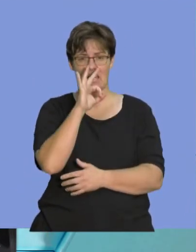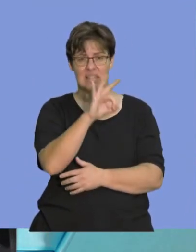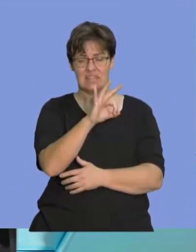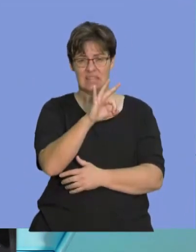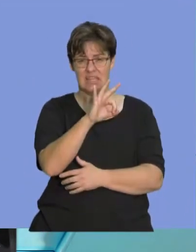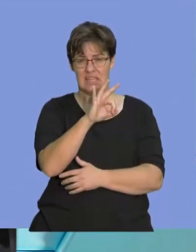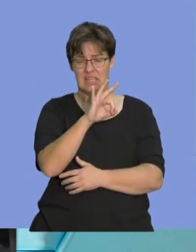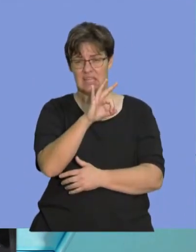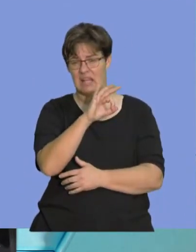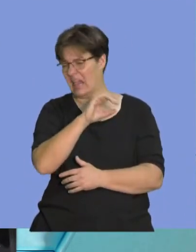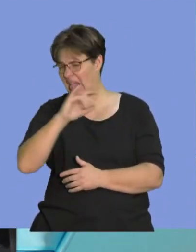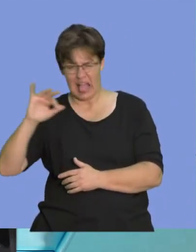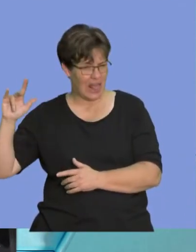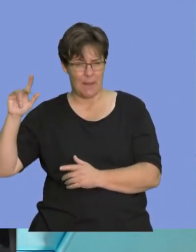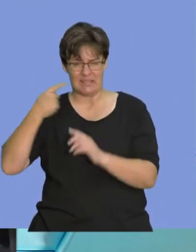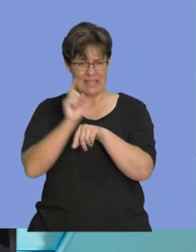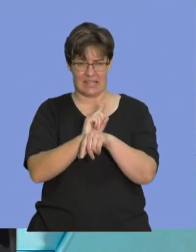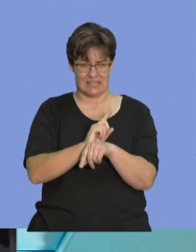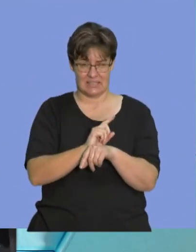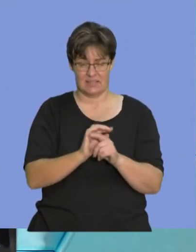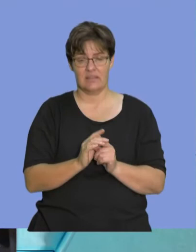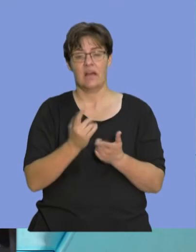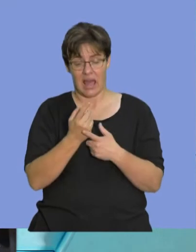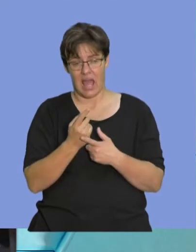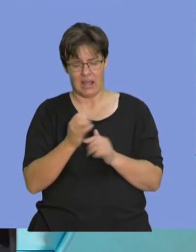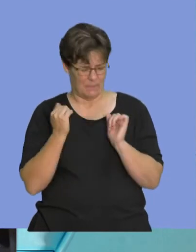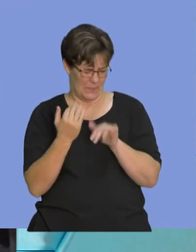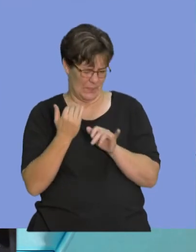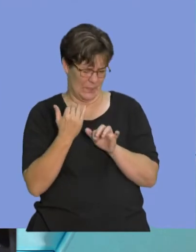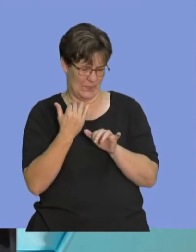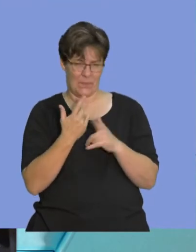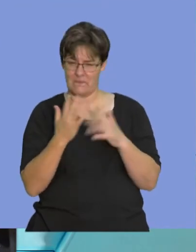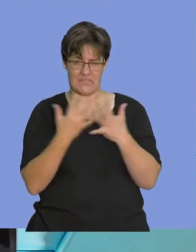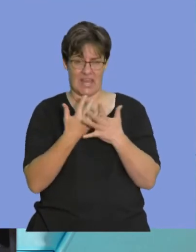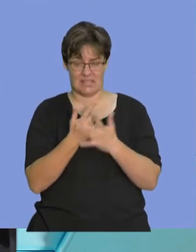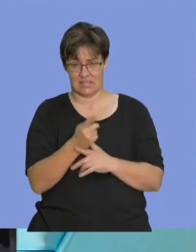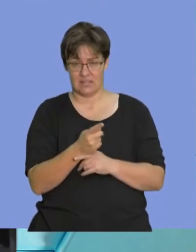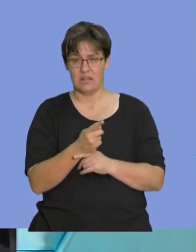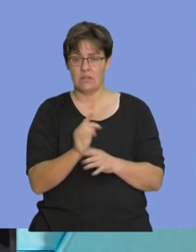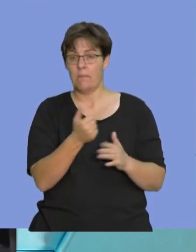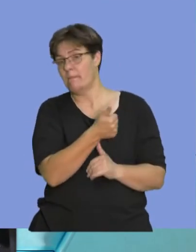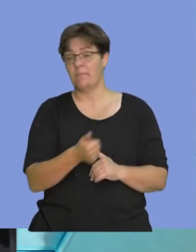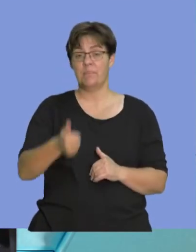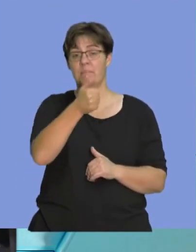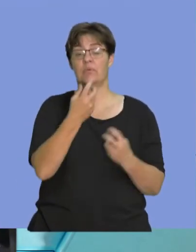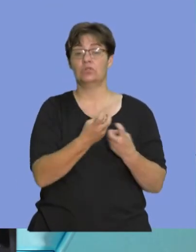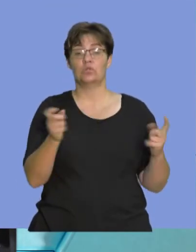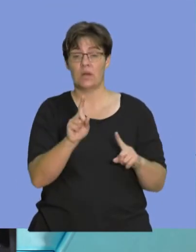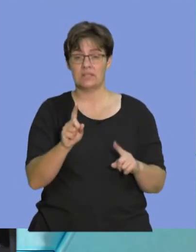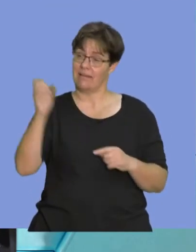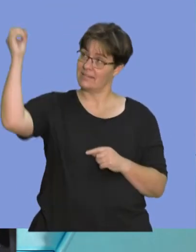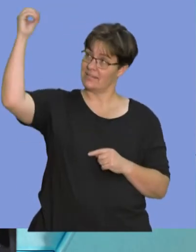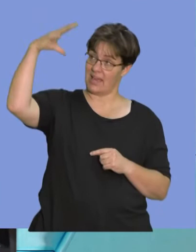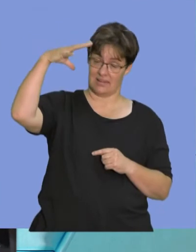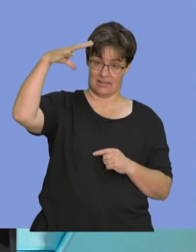like 300 million meters per second. That's how fast electromagnetic waves move. Now, what's the main source of electromagnetic waves?